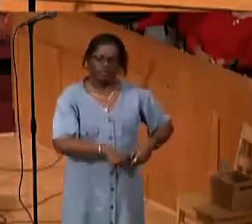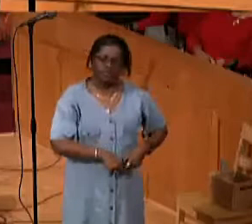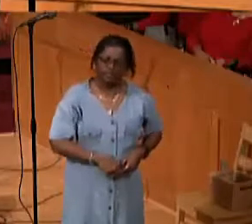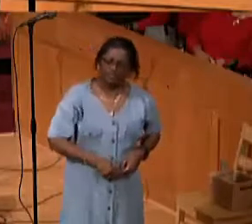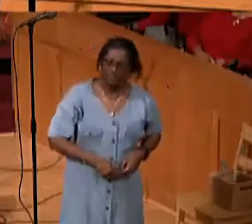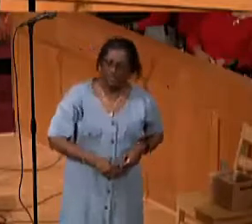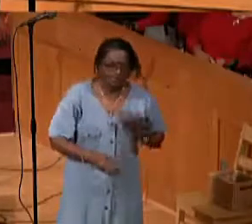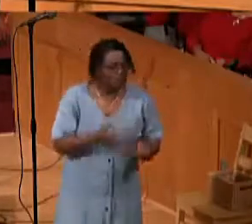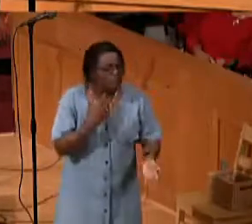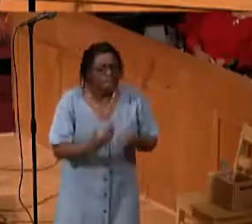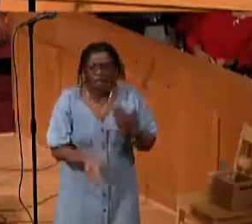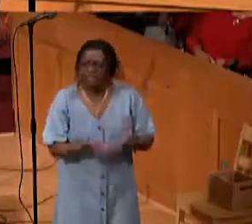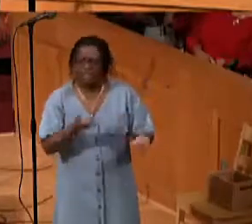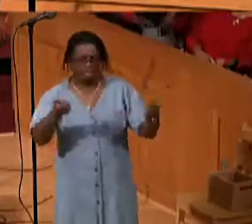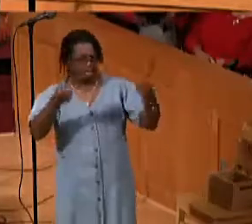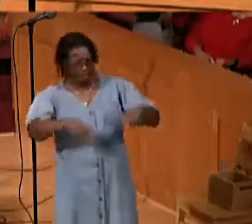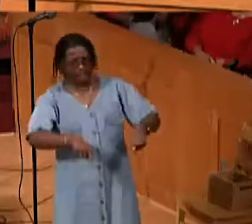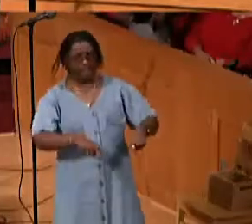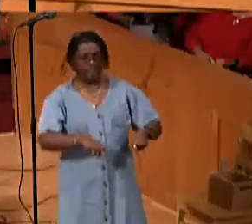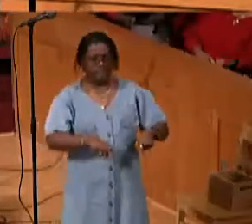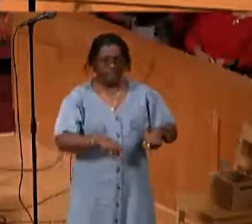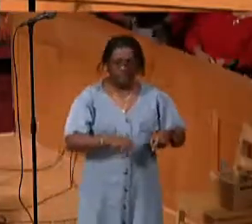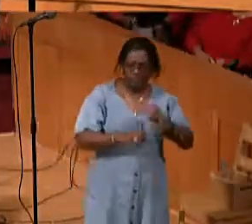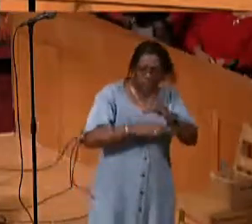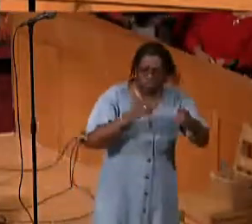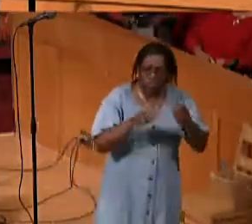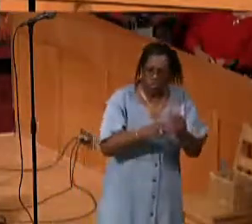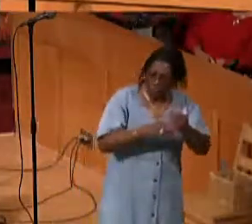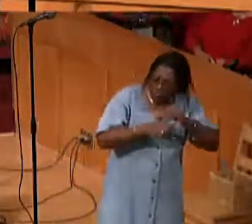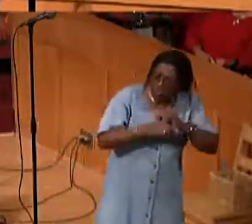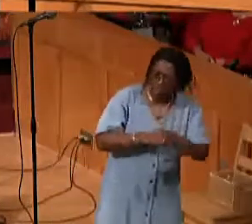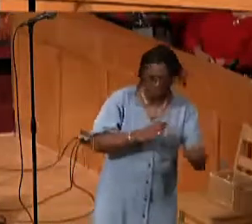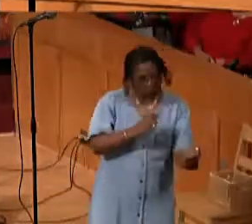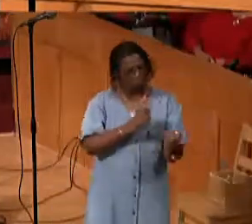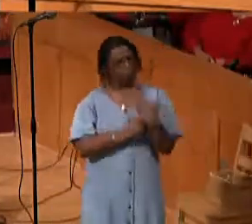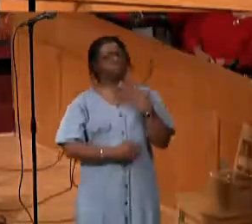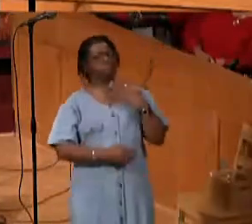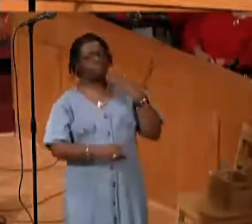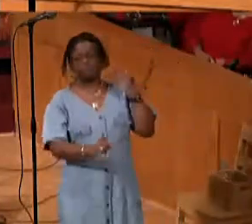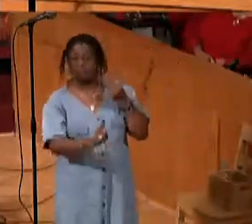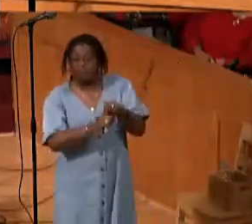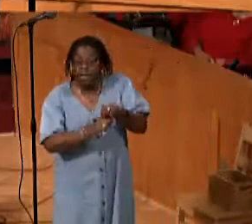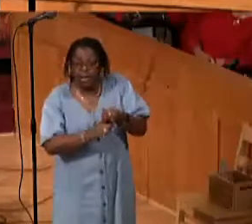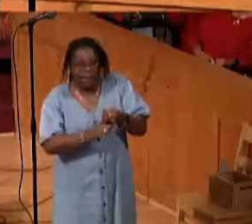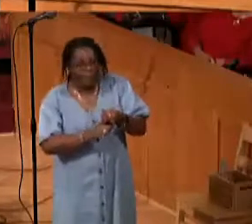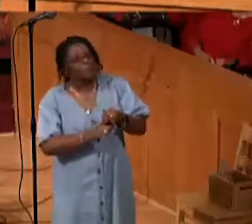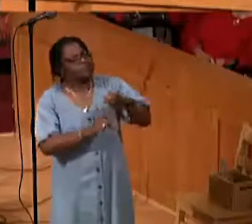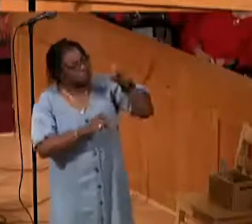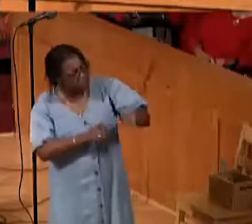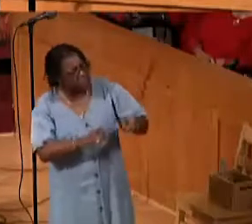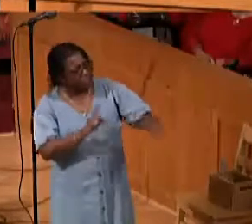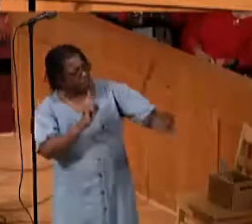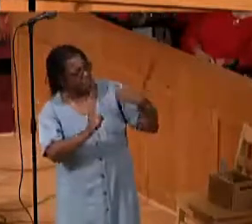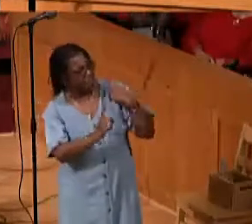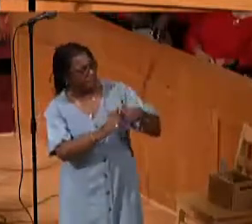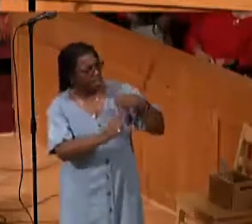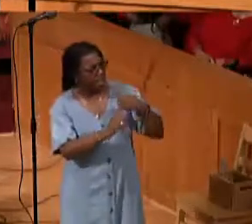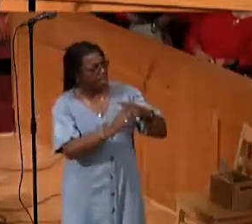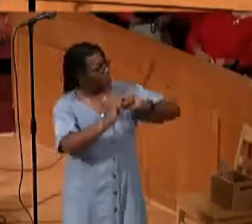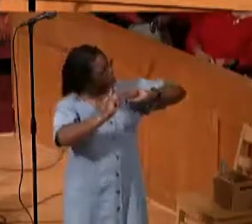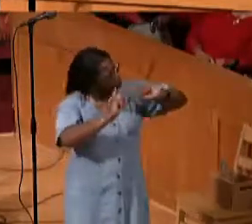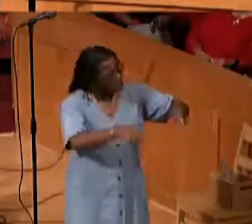But whatever the world throws at us that might be negative, we've got to have a positive response that enlarges our